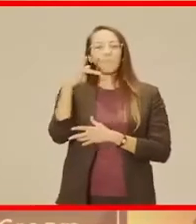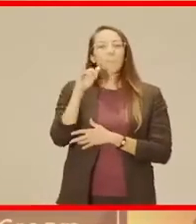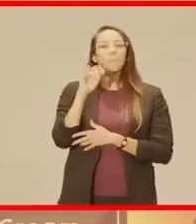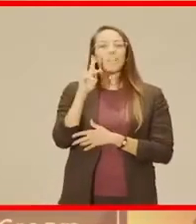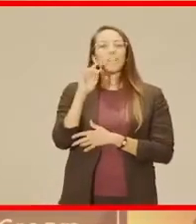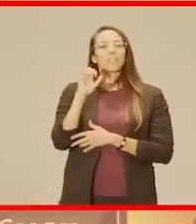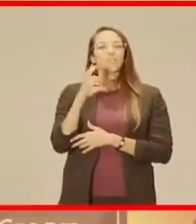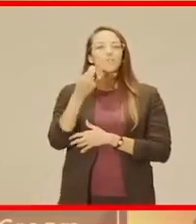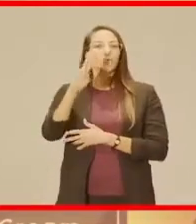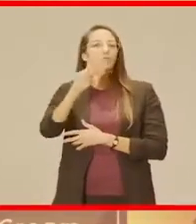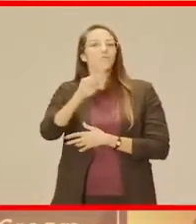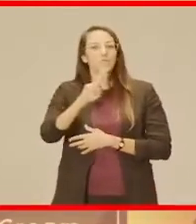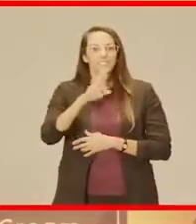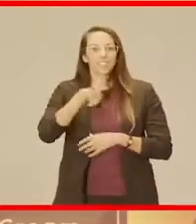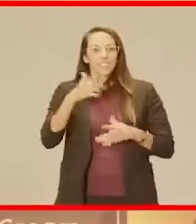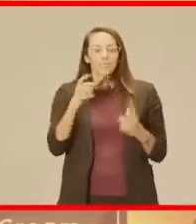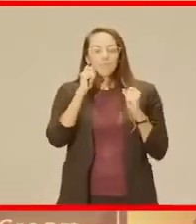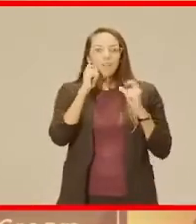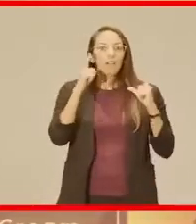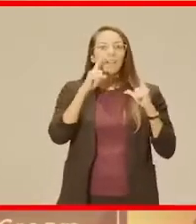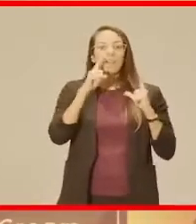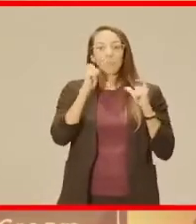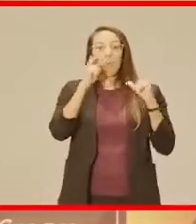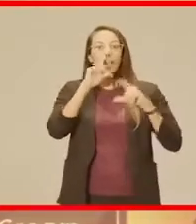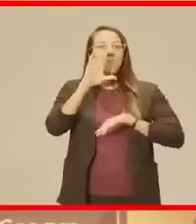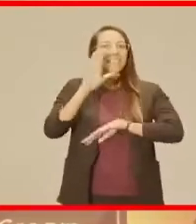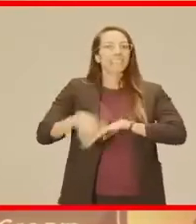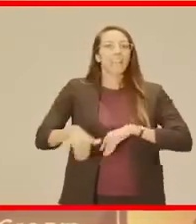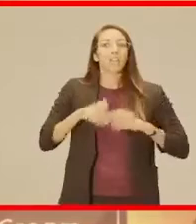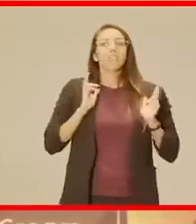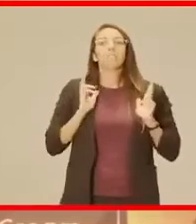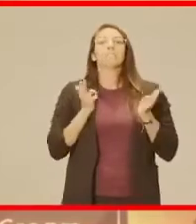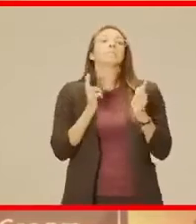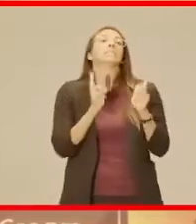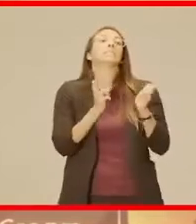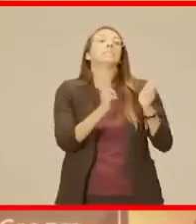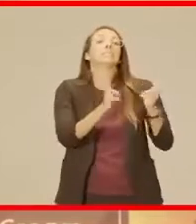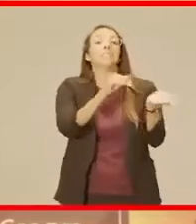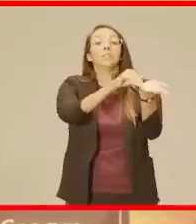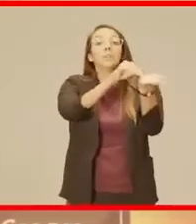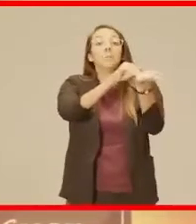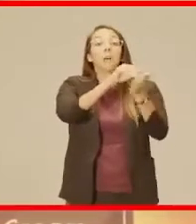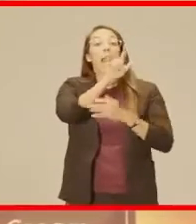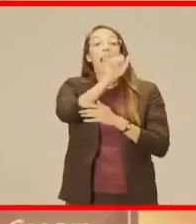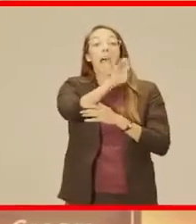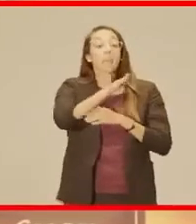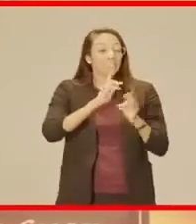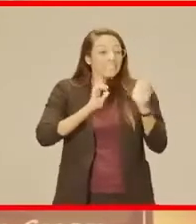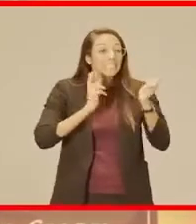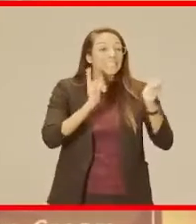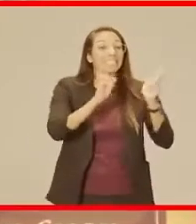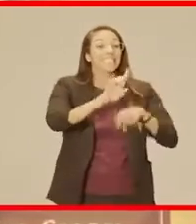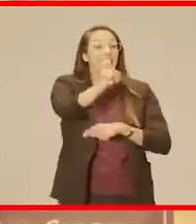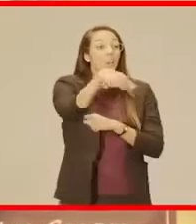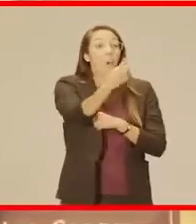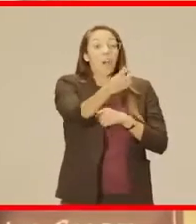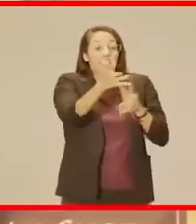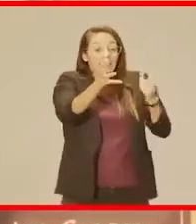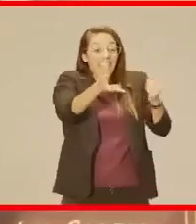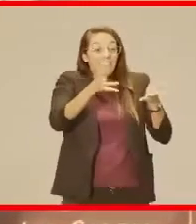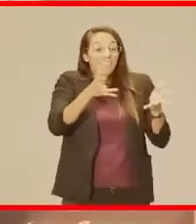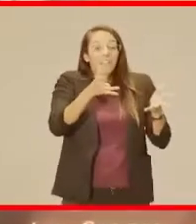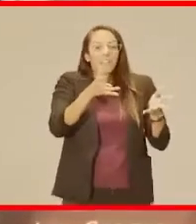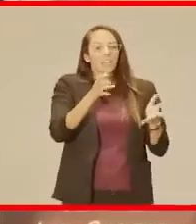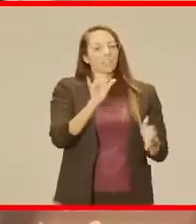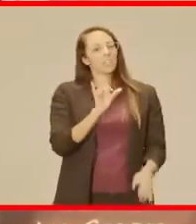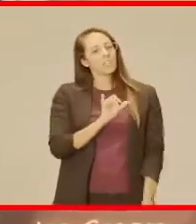He gets up late, and he rushes to Professor Oak's Pokemon Research Lab, and the only Pokemon remaining is this